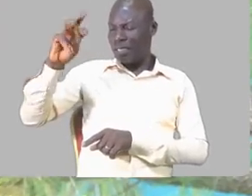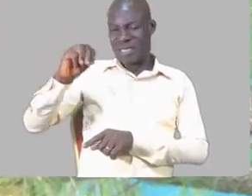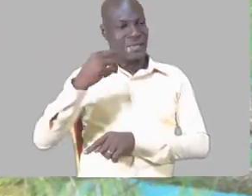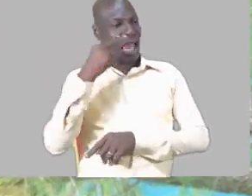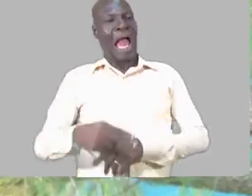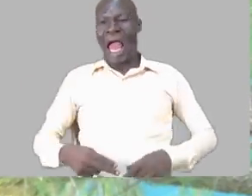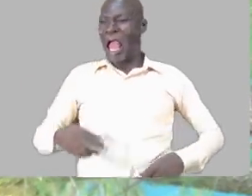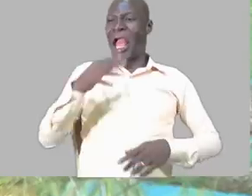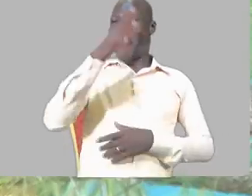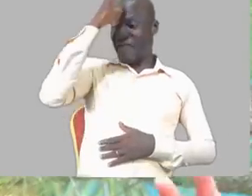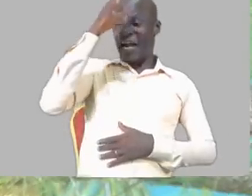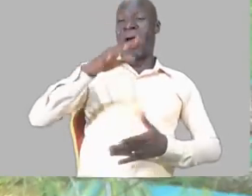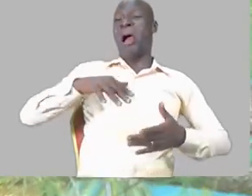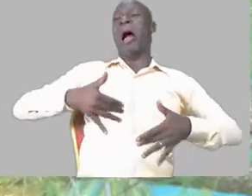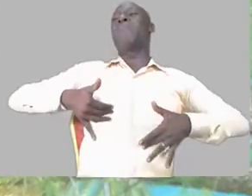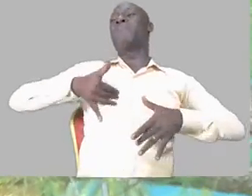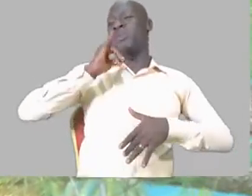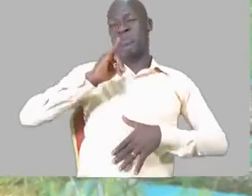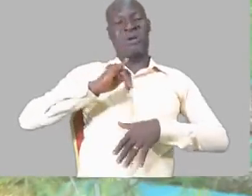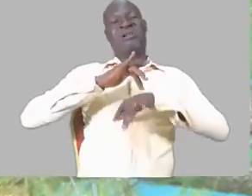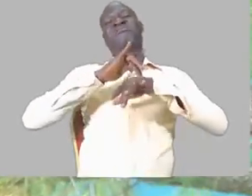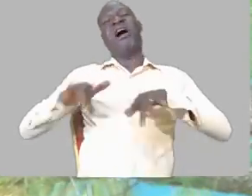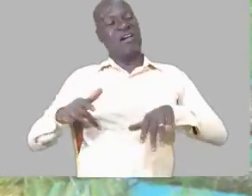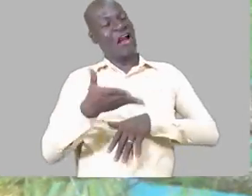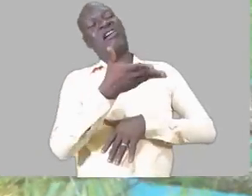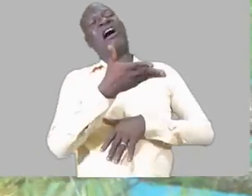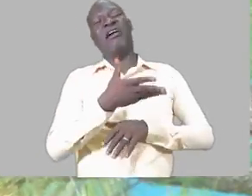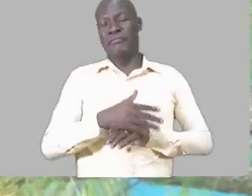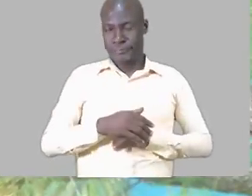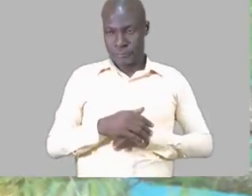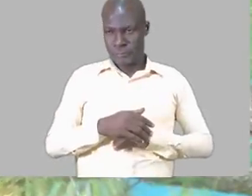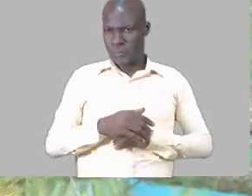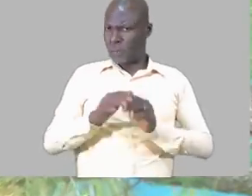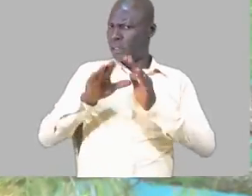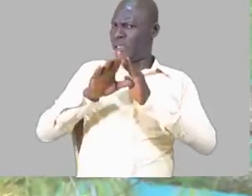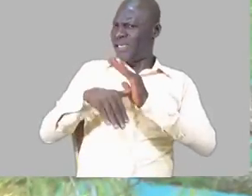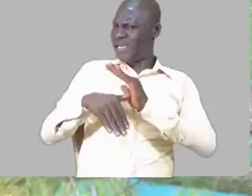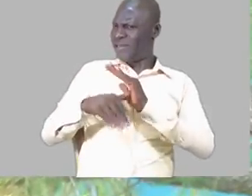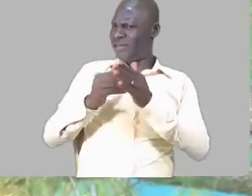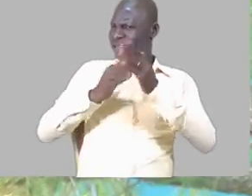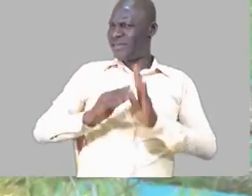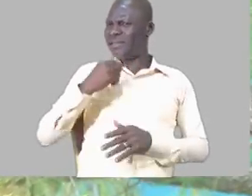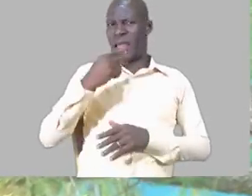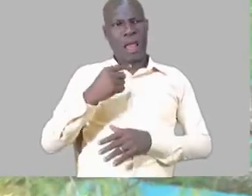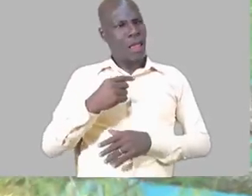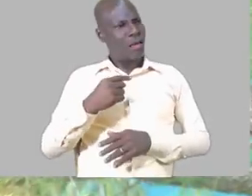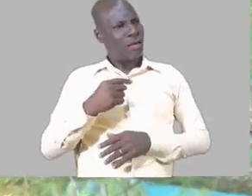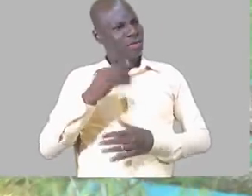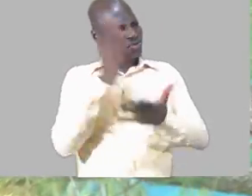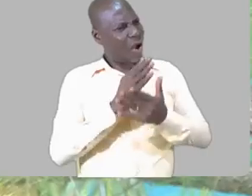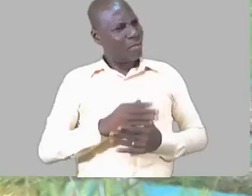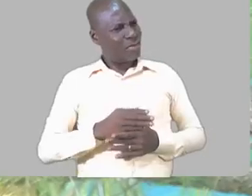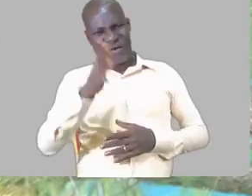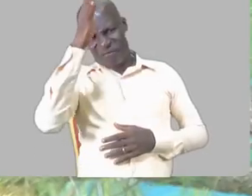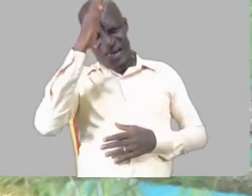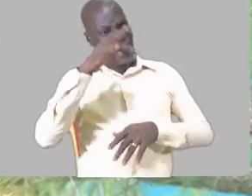kohwa o ma na waboro no ne hu nyina eda so I want a sham any jar for the catcher and share. Now, Papa,